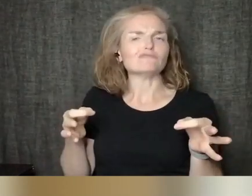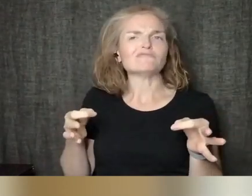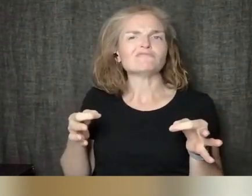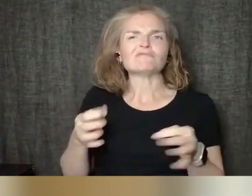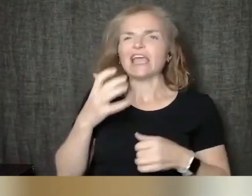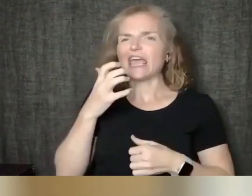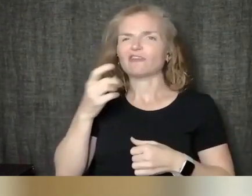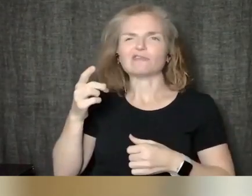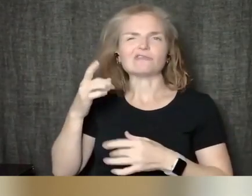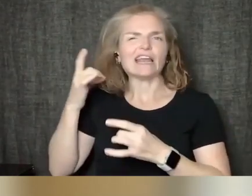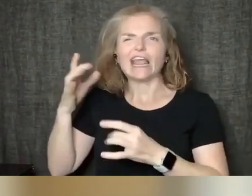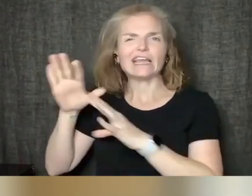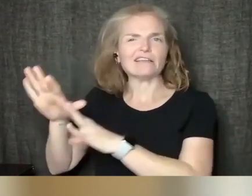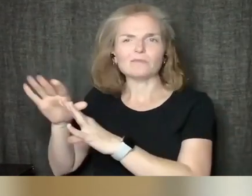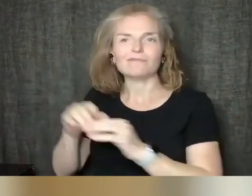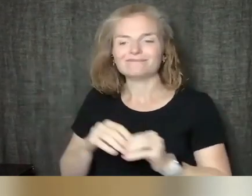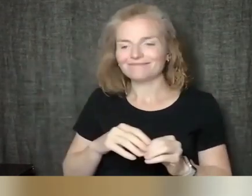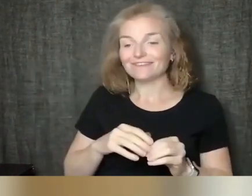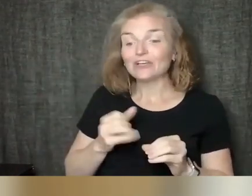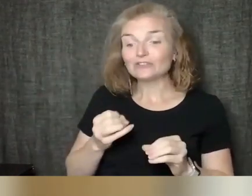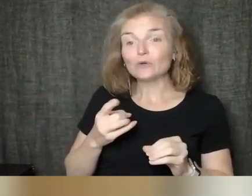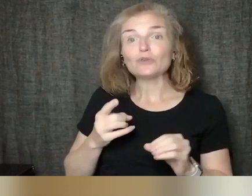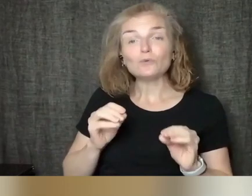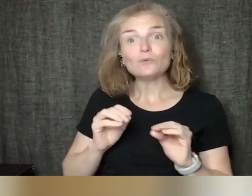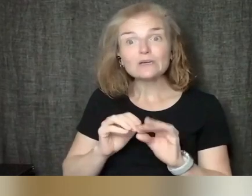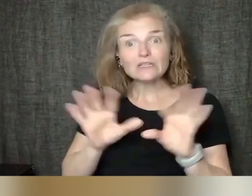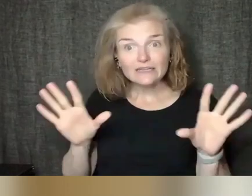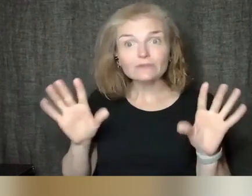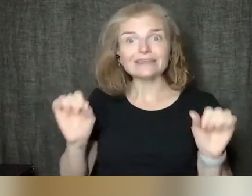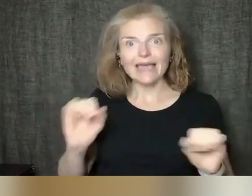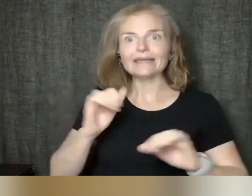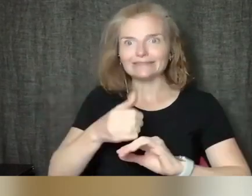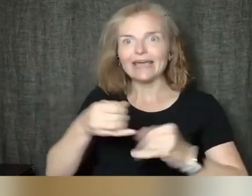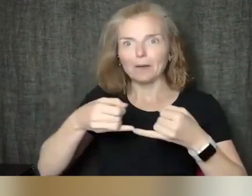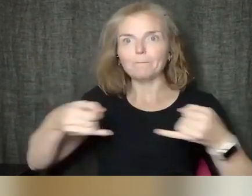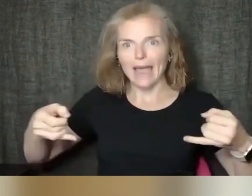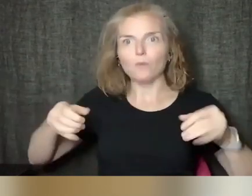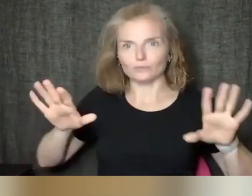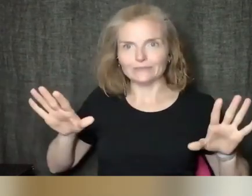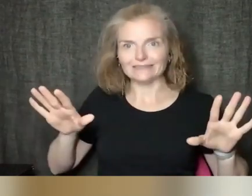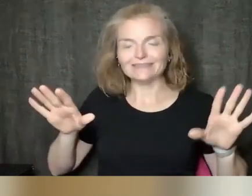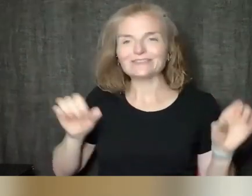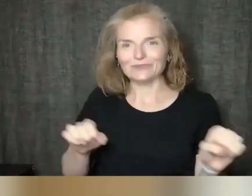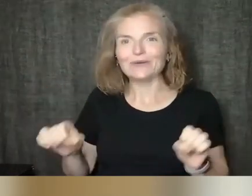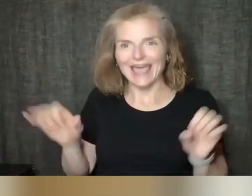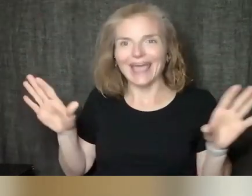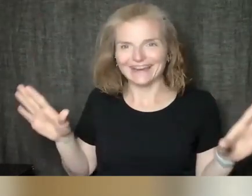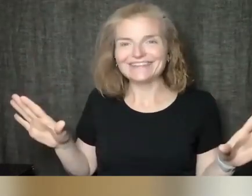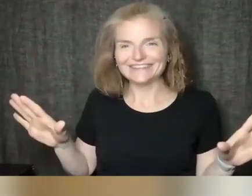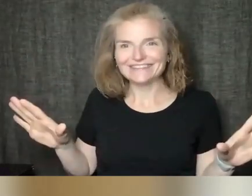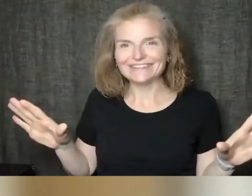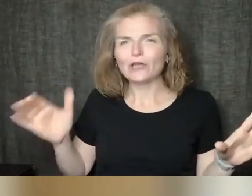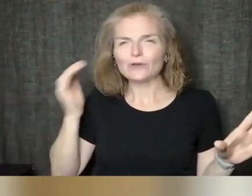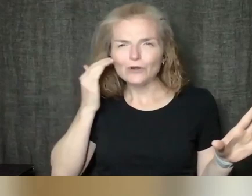And so we can clearly make boundaries in the sense of knowing what's wholesome